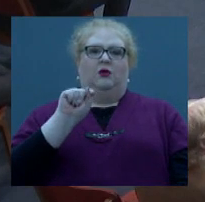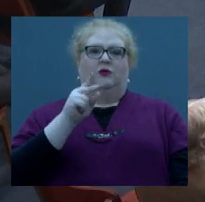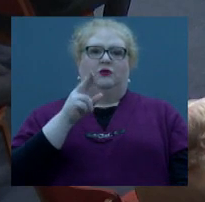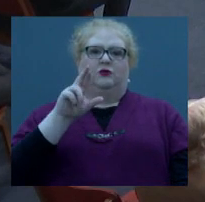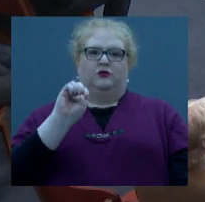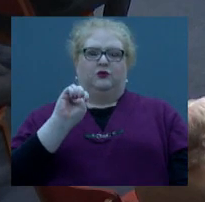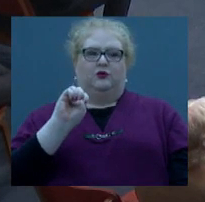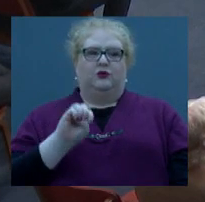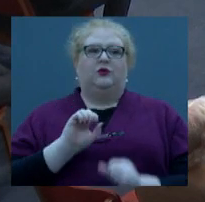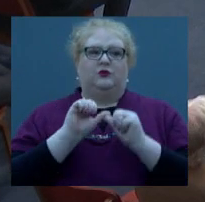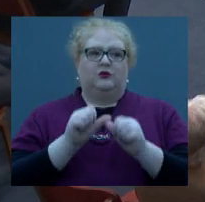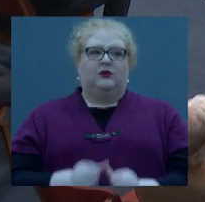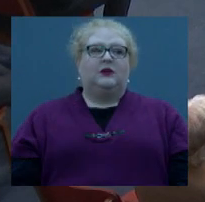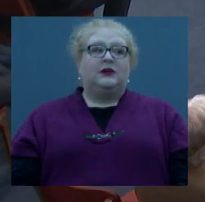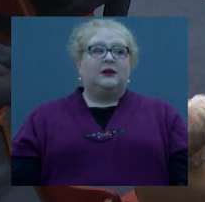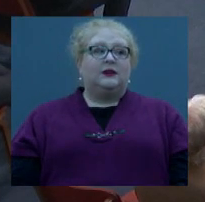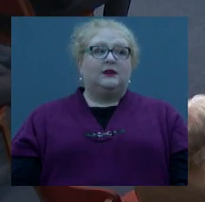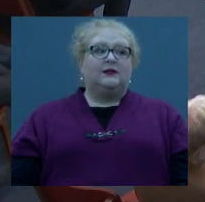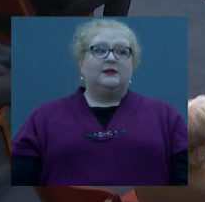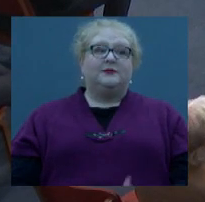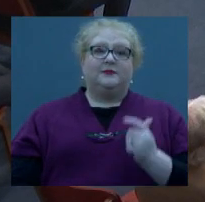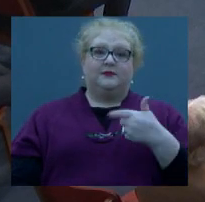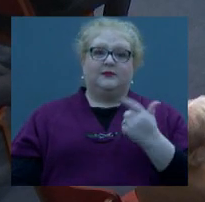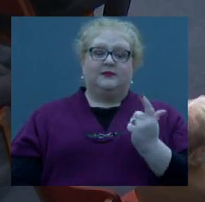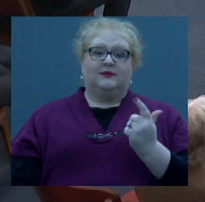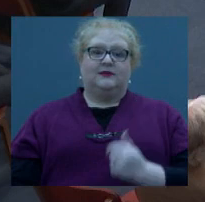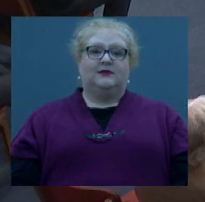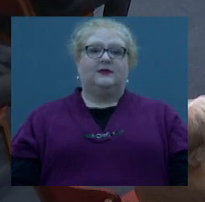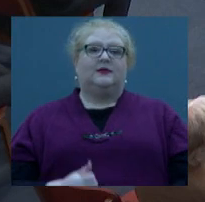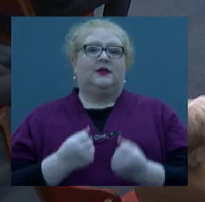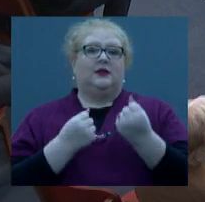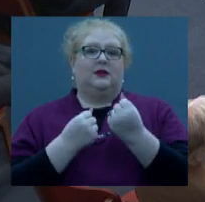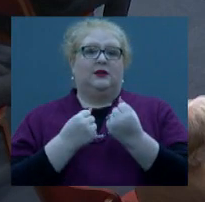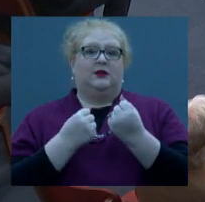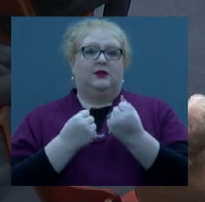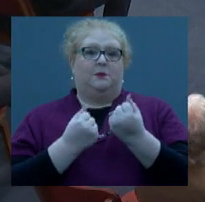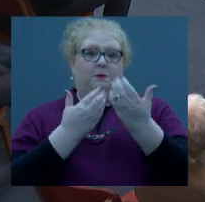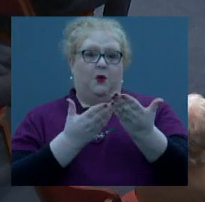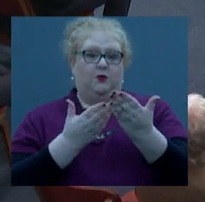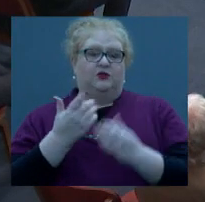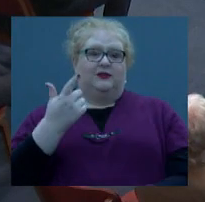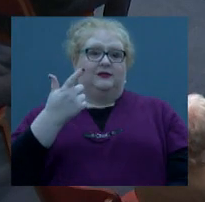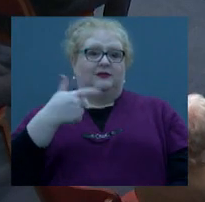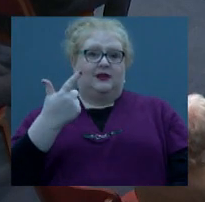second year. Second. Motion and second. Anybody else?